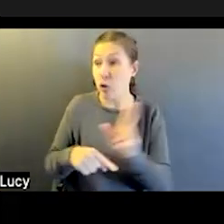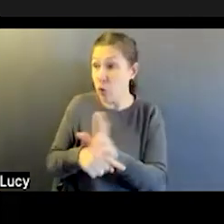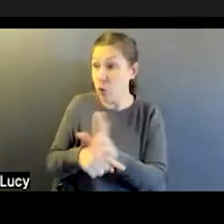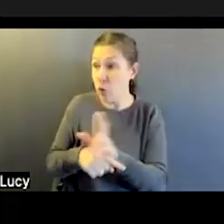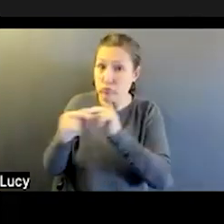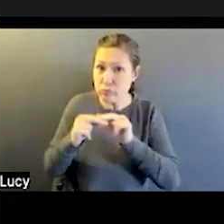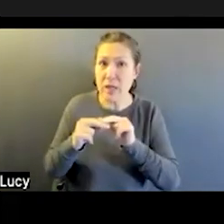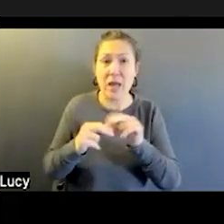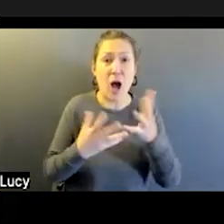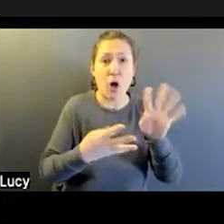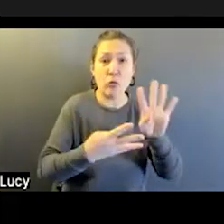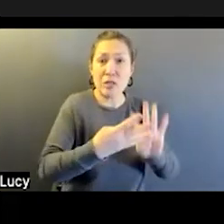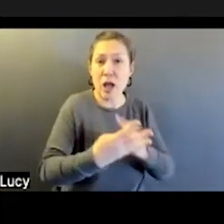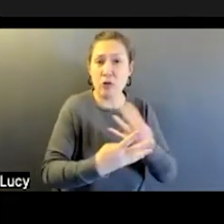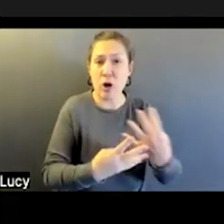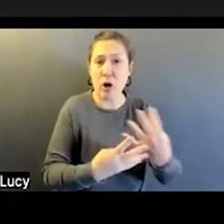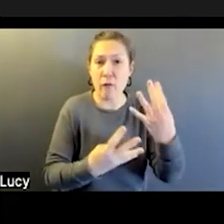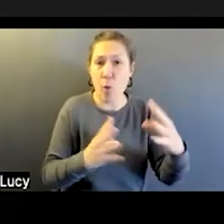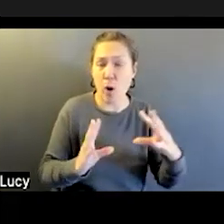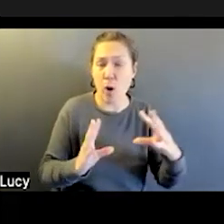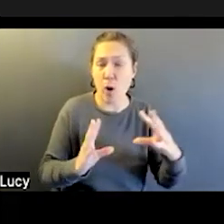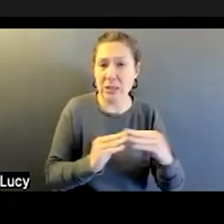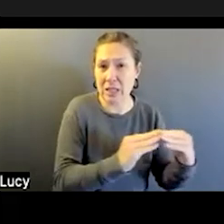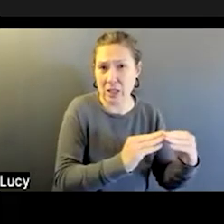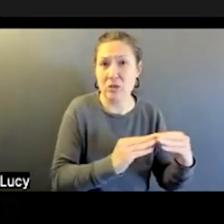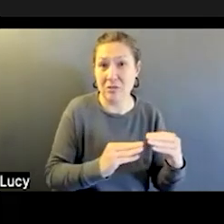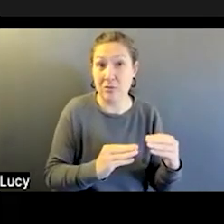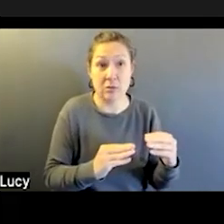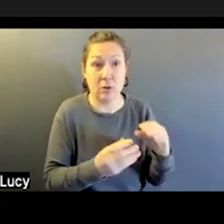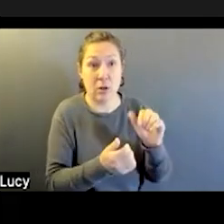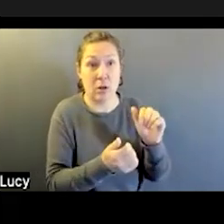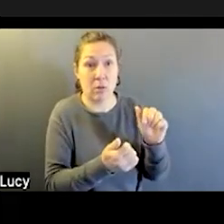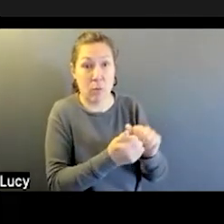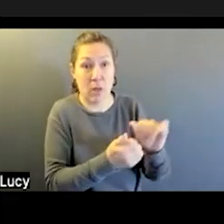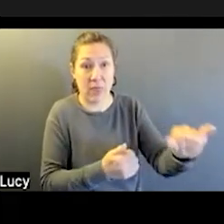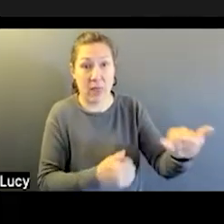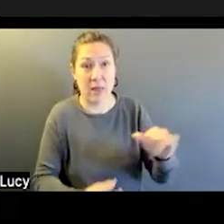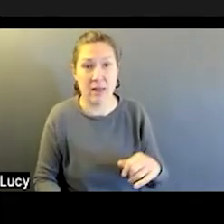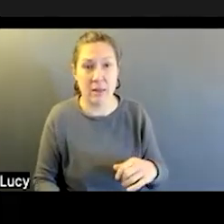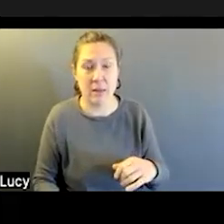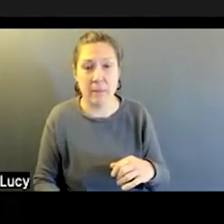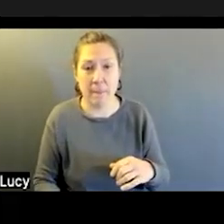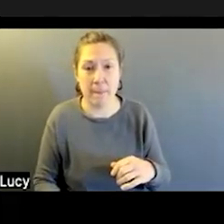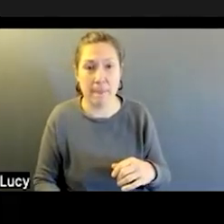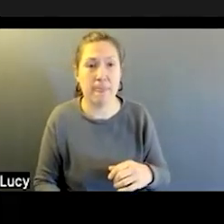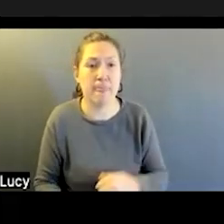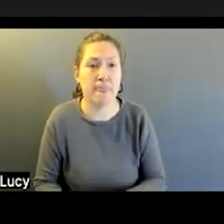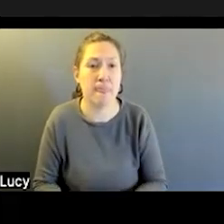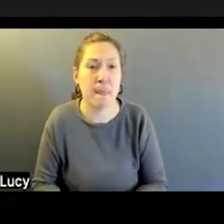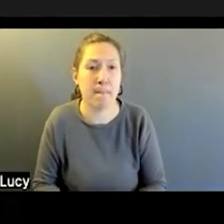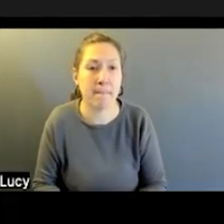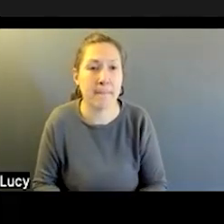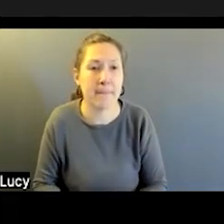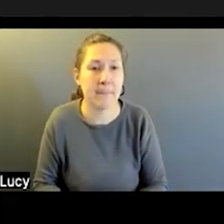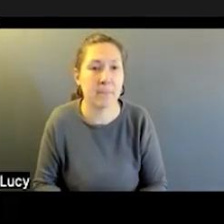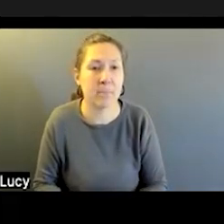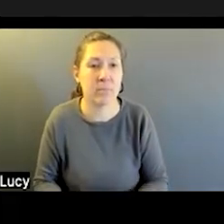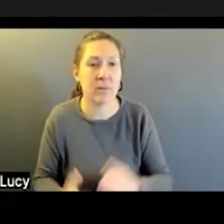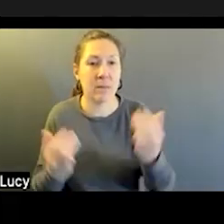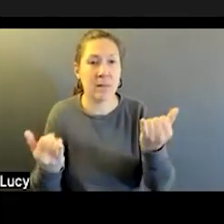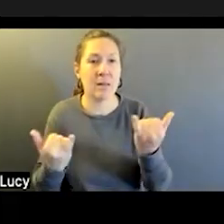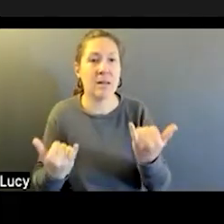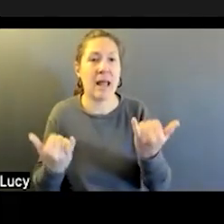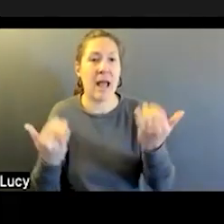our algorithm. The algorithm is a cut and branch, so it's based on cuts. Next slide, the last but one slide.